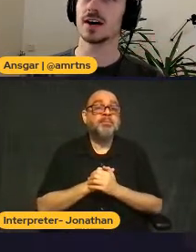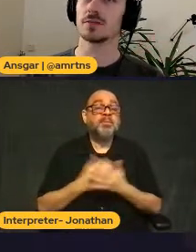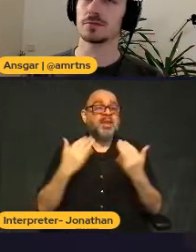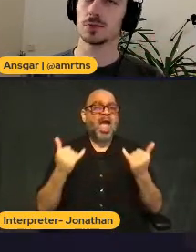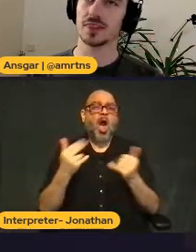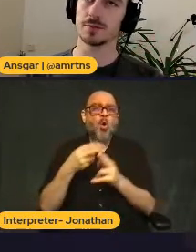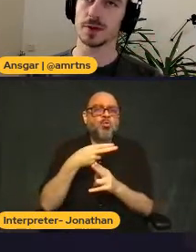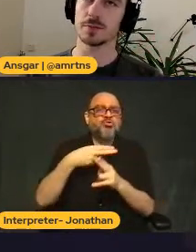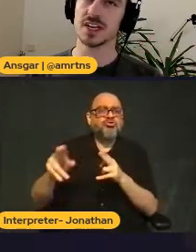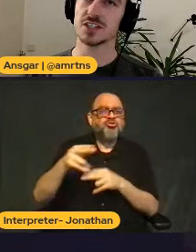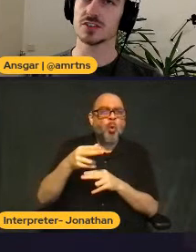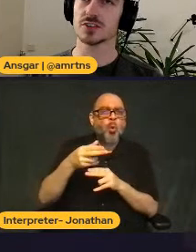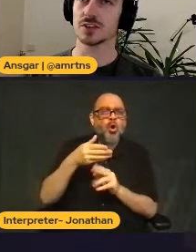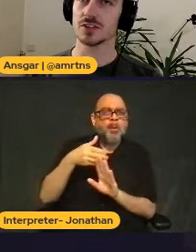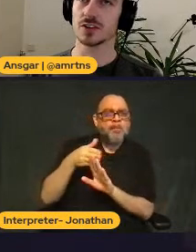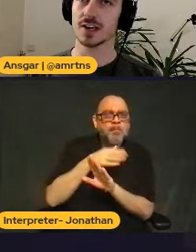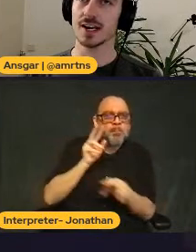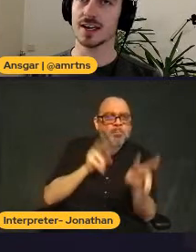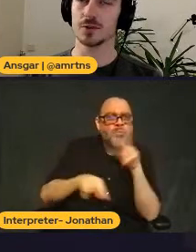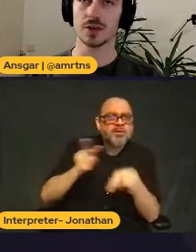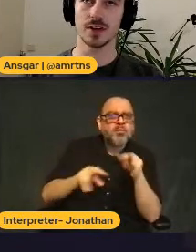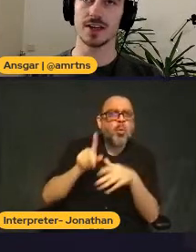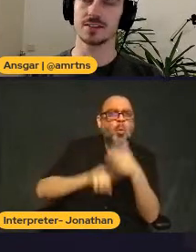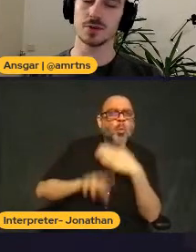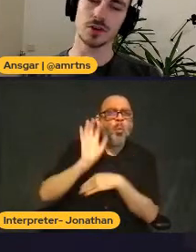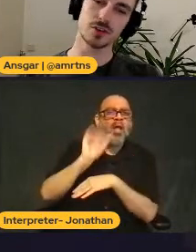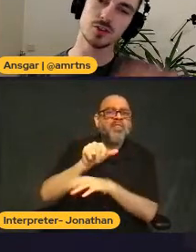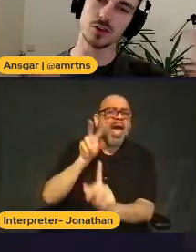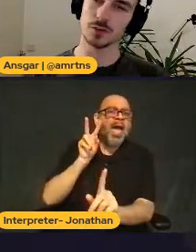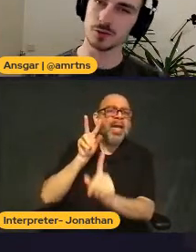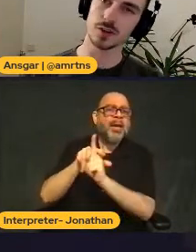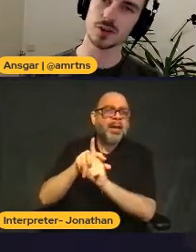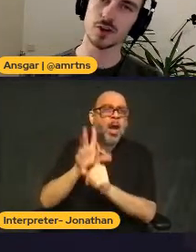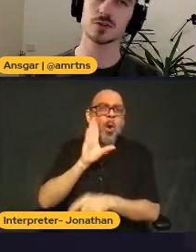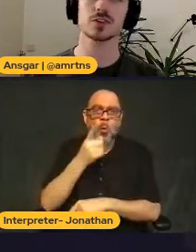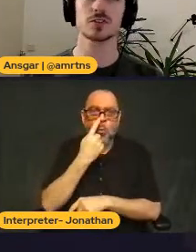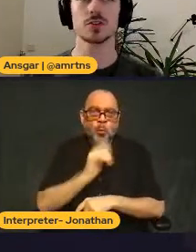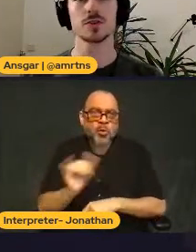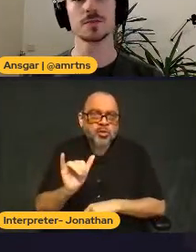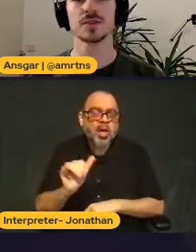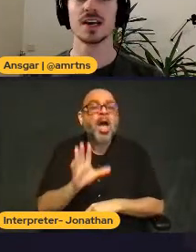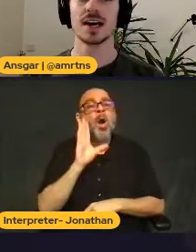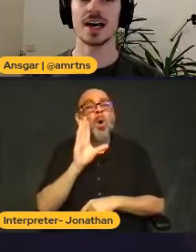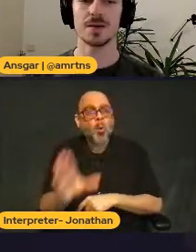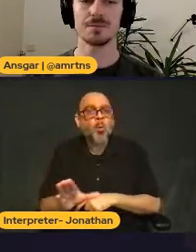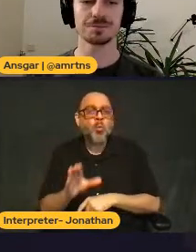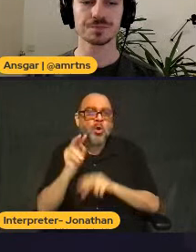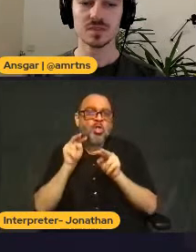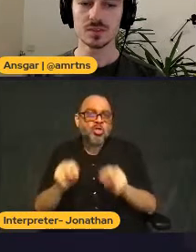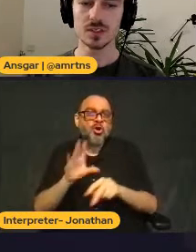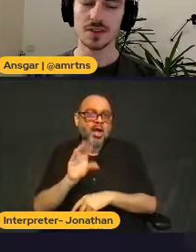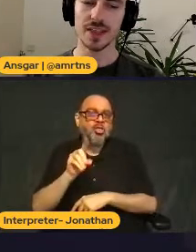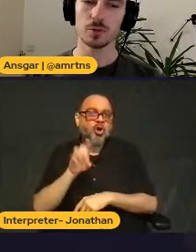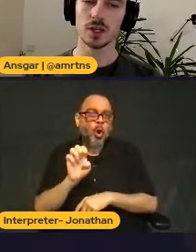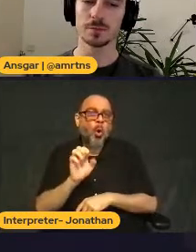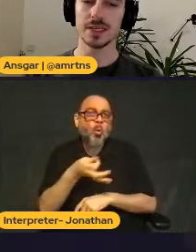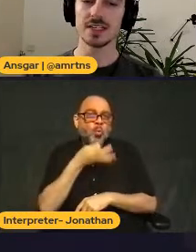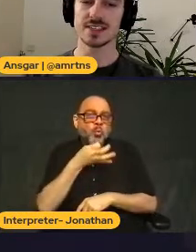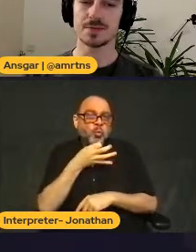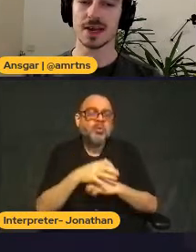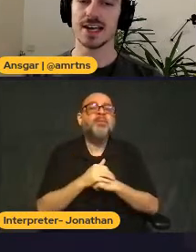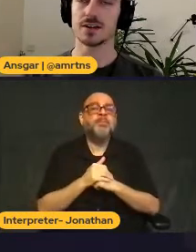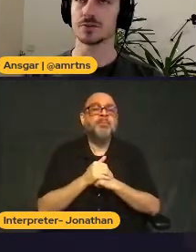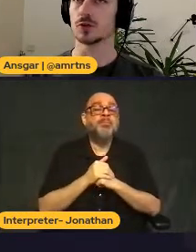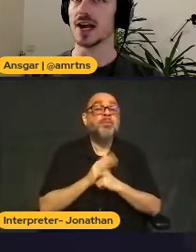preview of what the implementation is going to look like as we're going to go into the code soon. There will